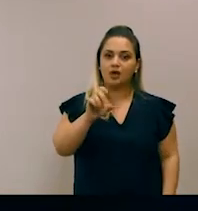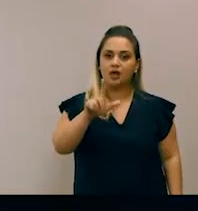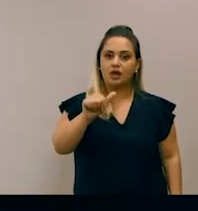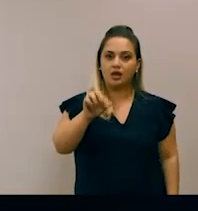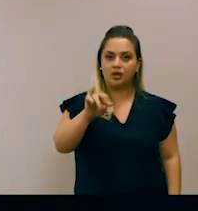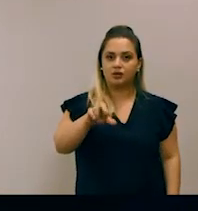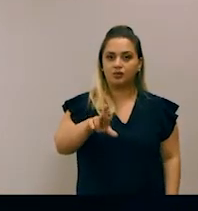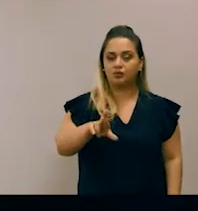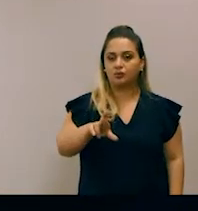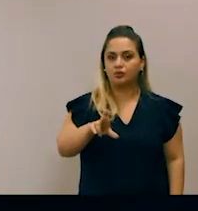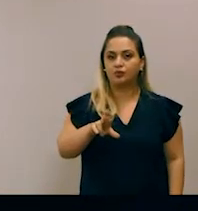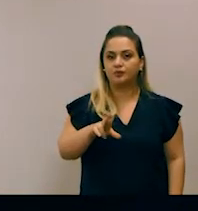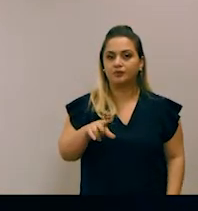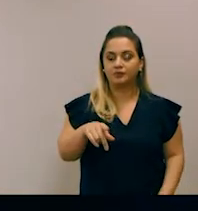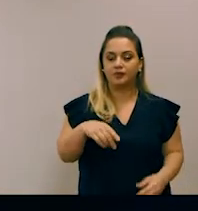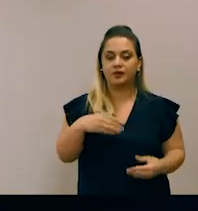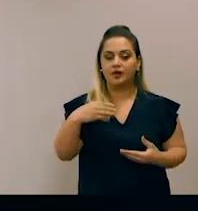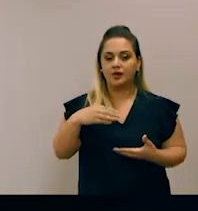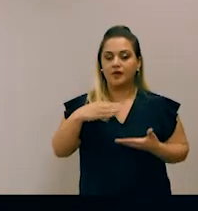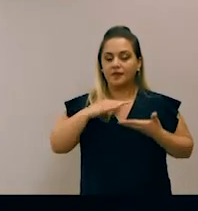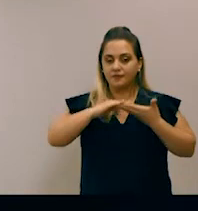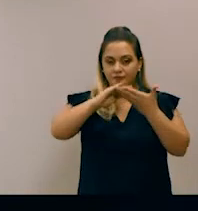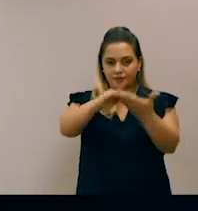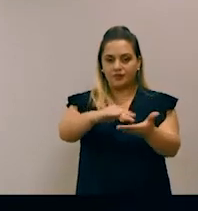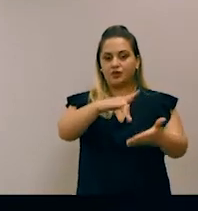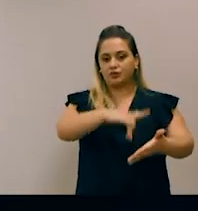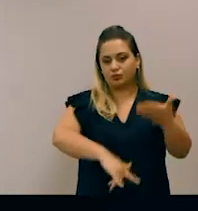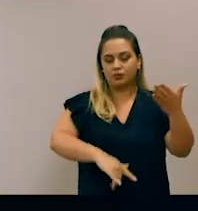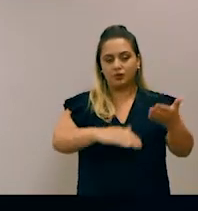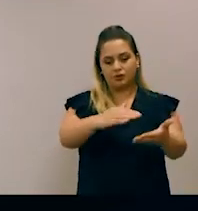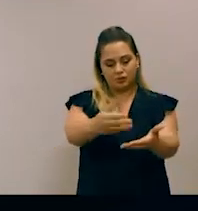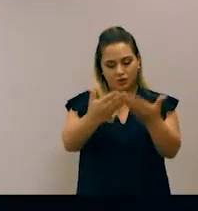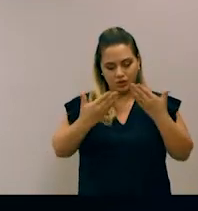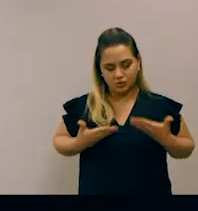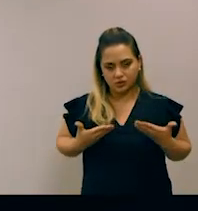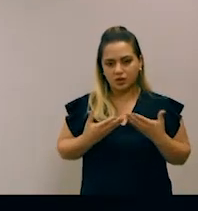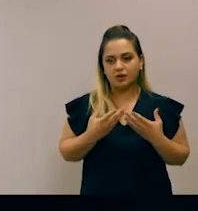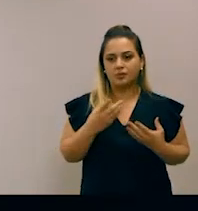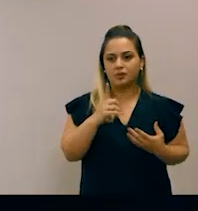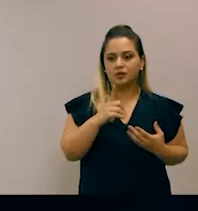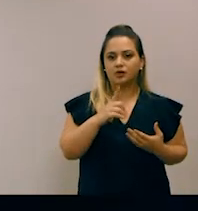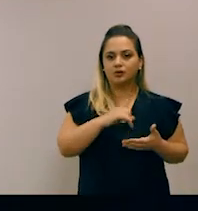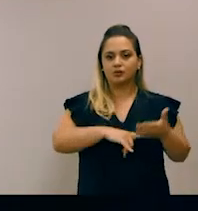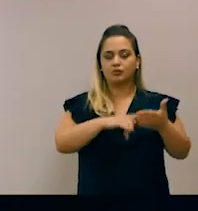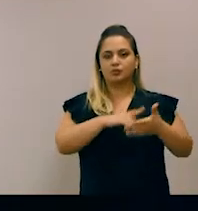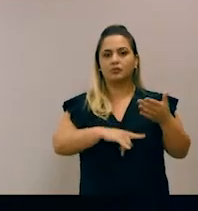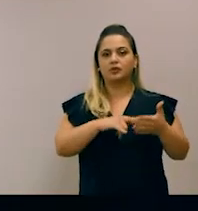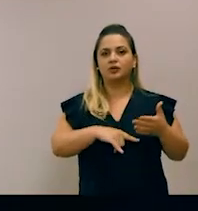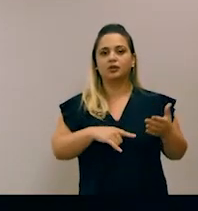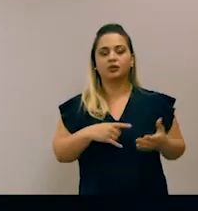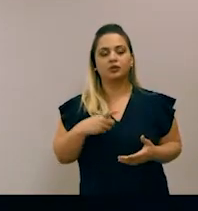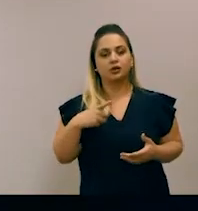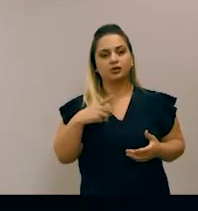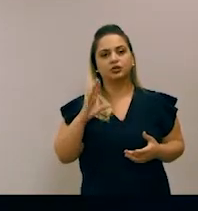the relating justice. So when this document